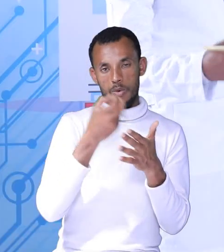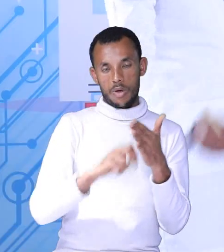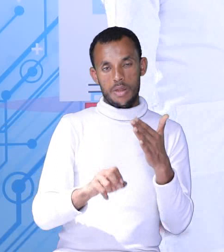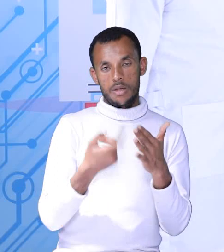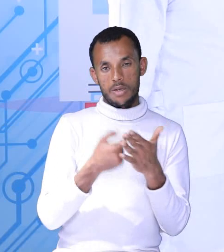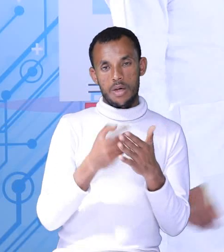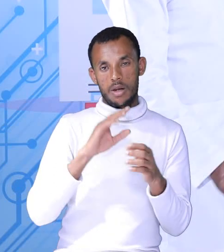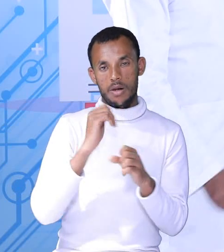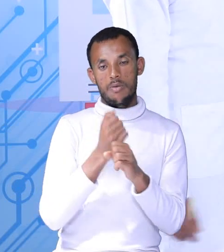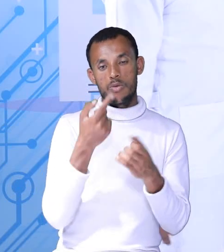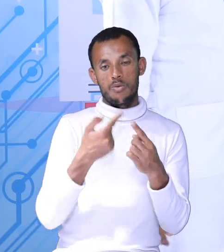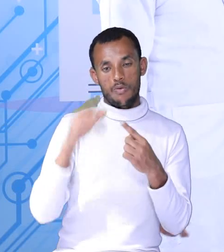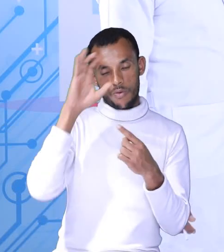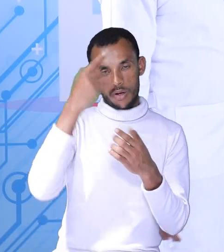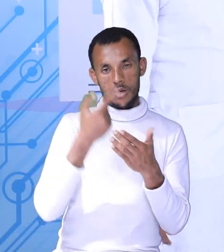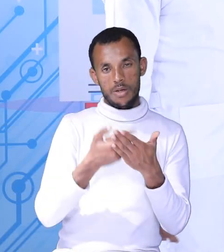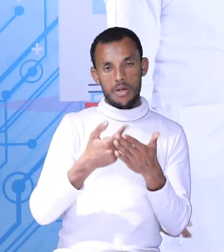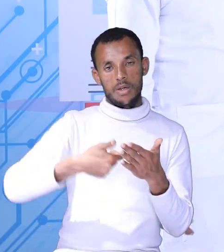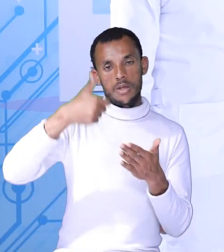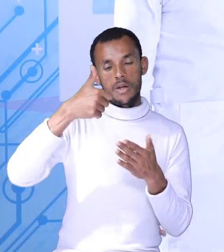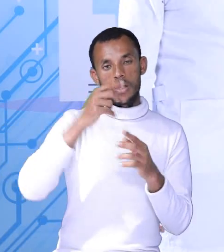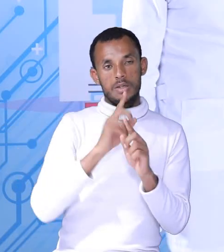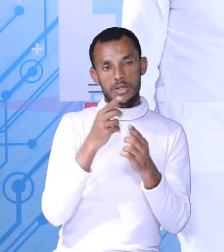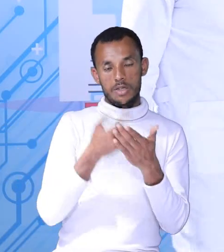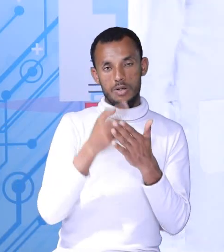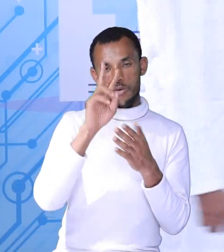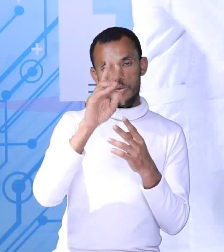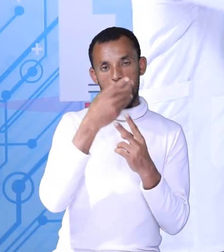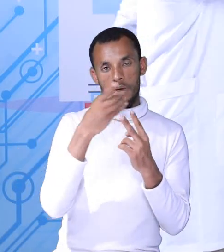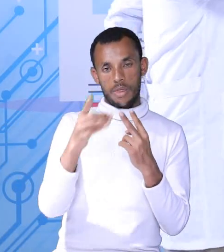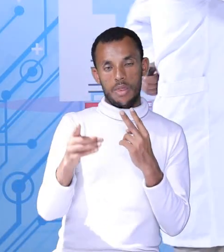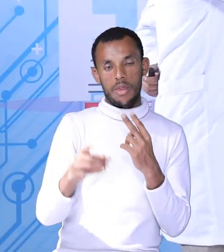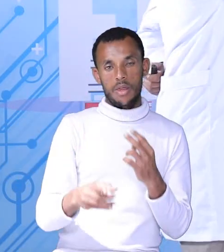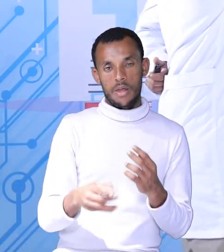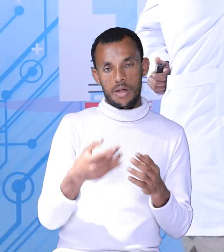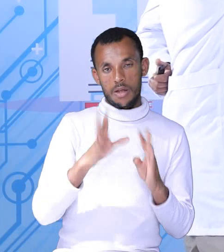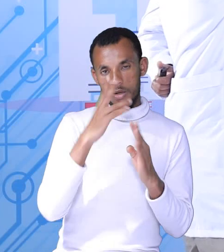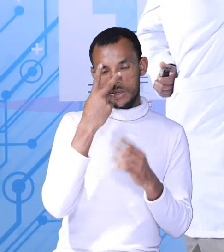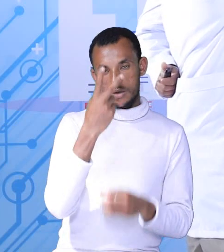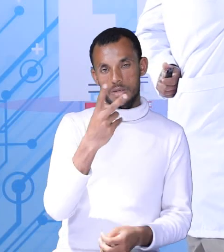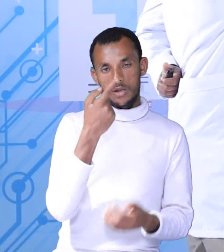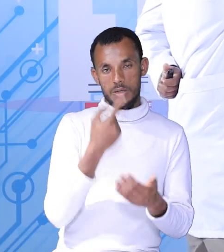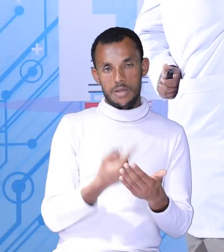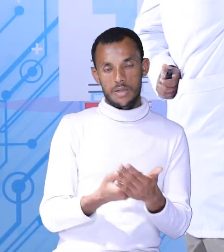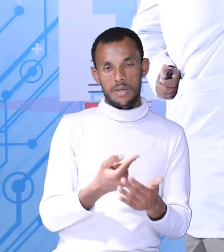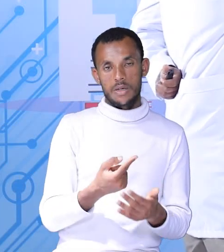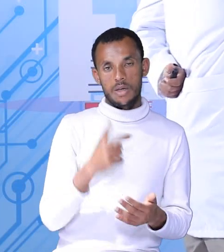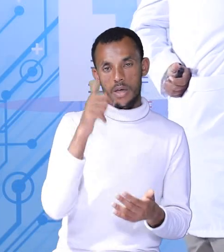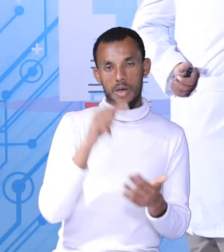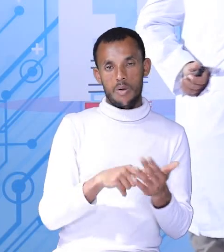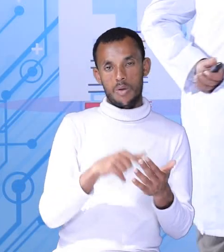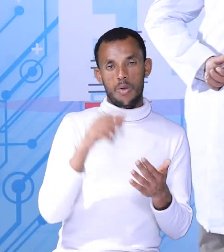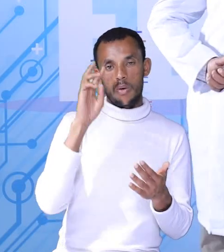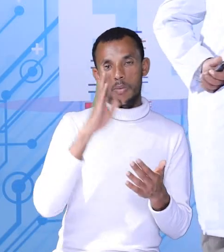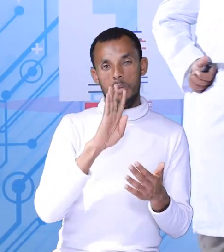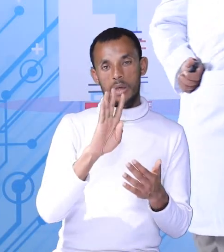this to find another answer for dot product of these two vectors. Let's apply this. A dot P will be